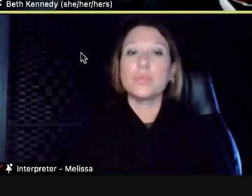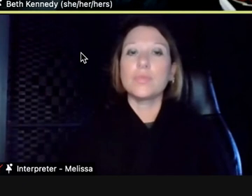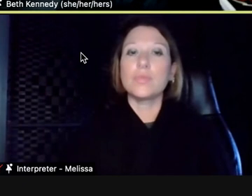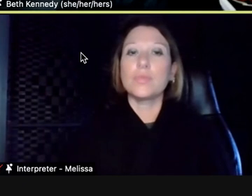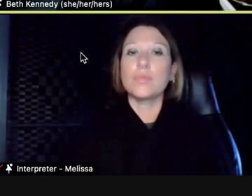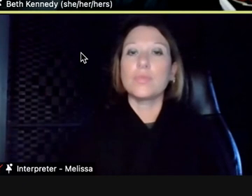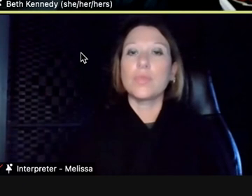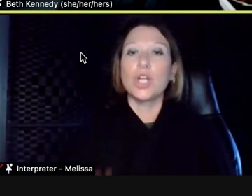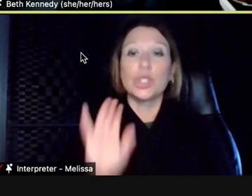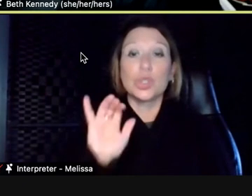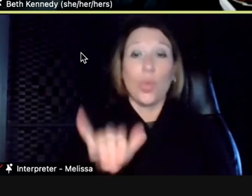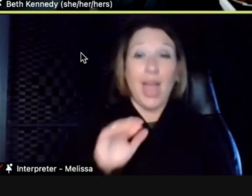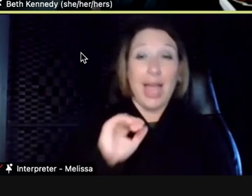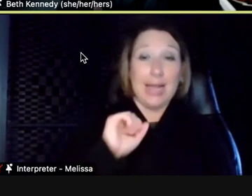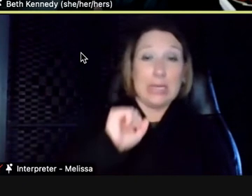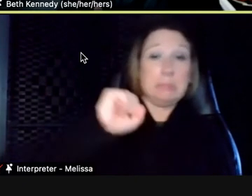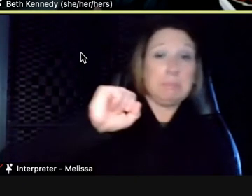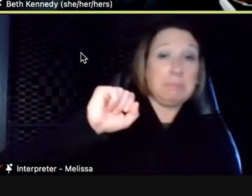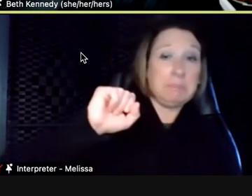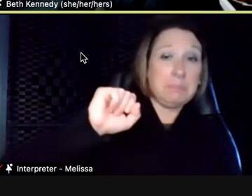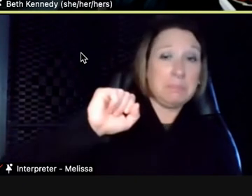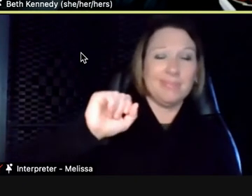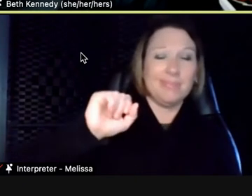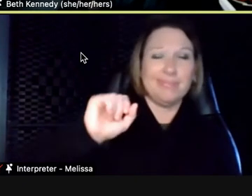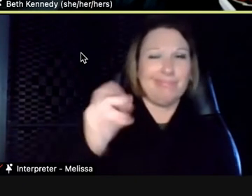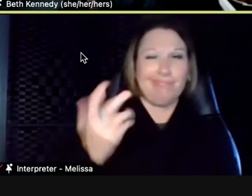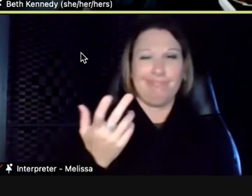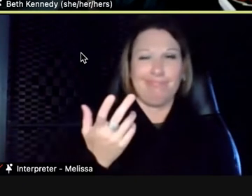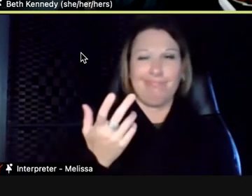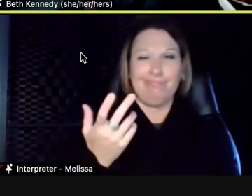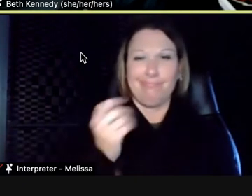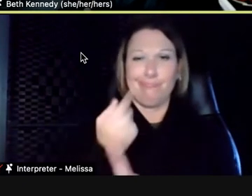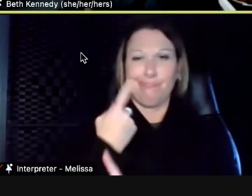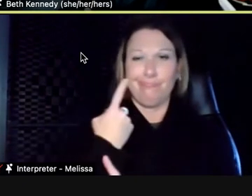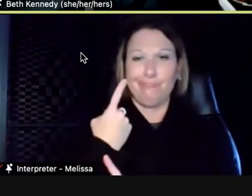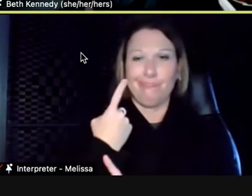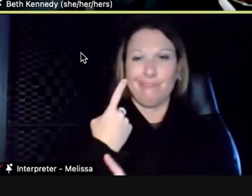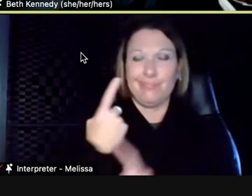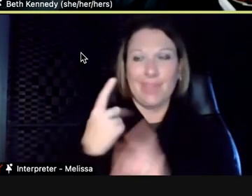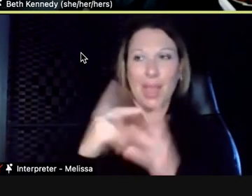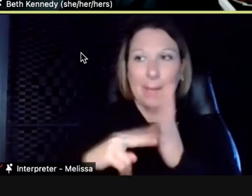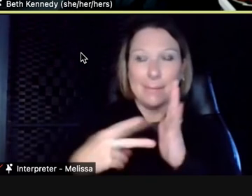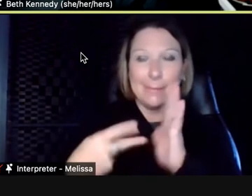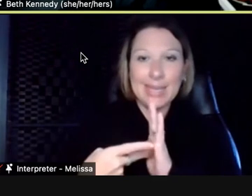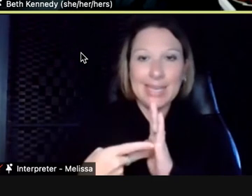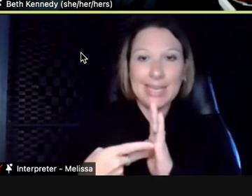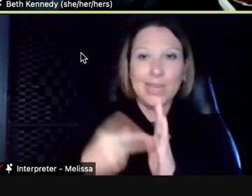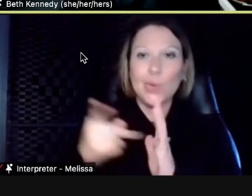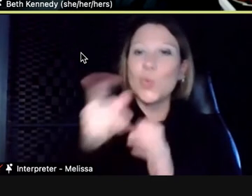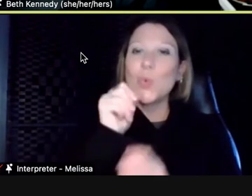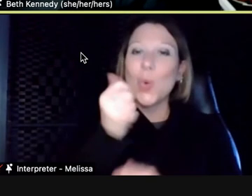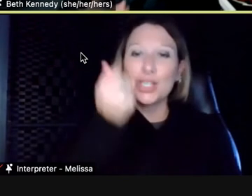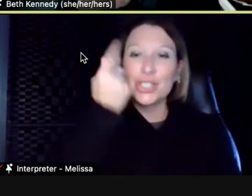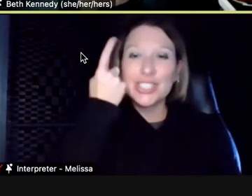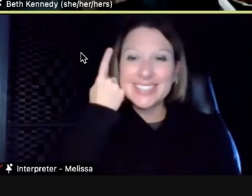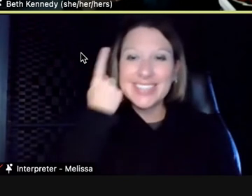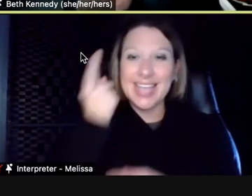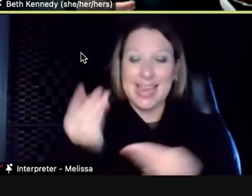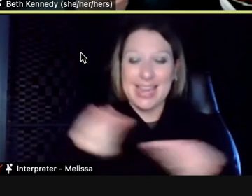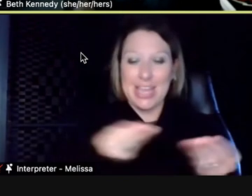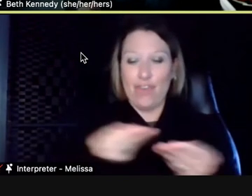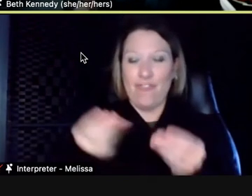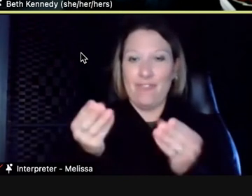accurate pushback. That's a red flag to me that says someone doesn't understand what an intervener really is, and that I